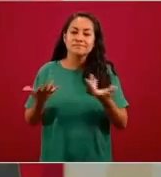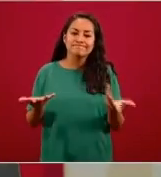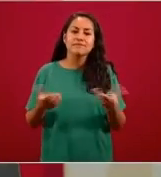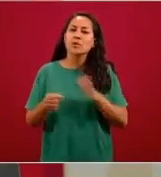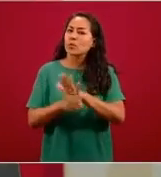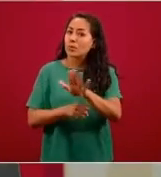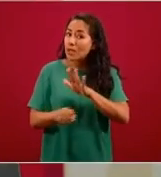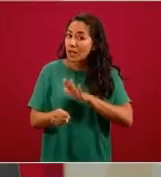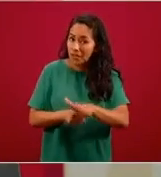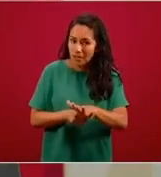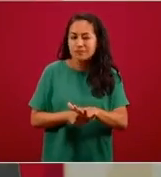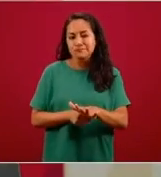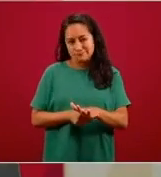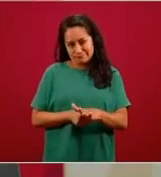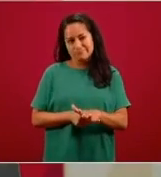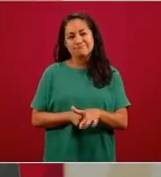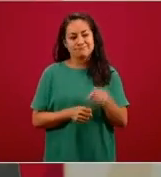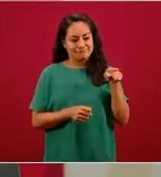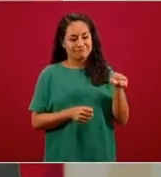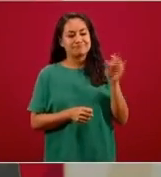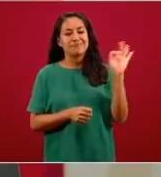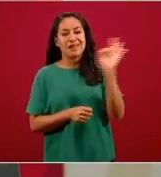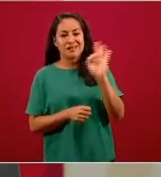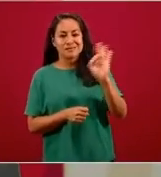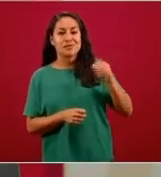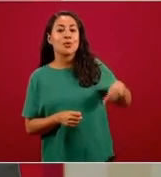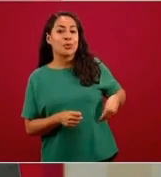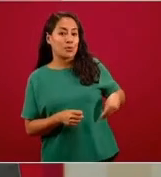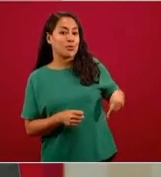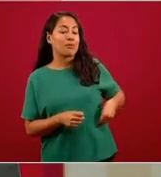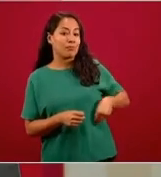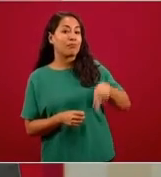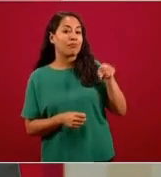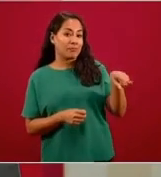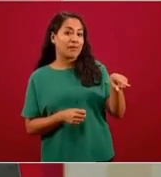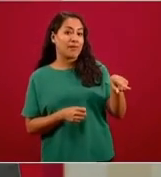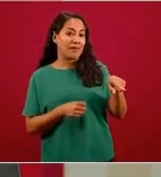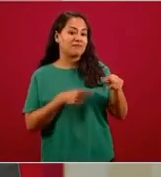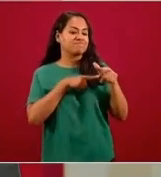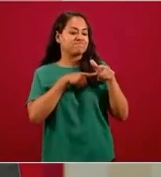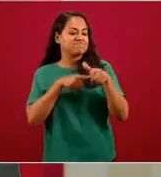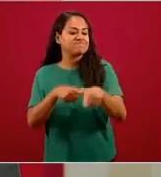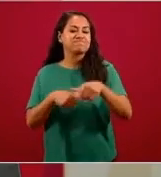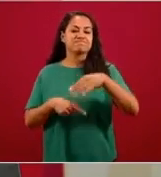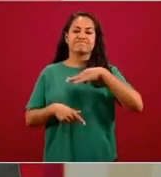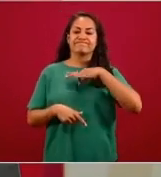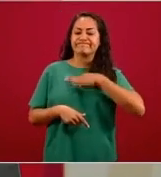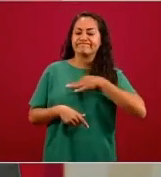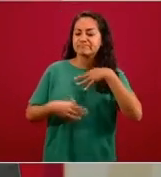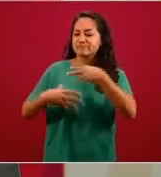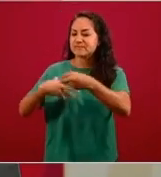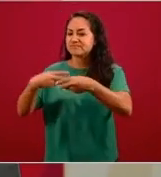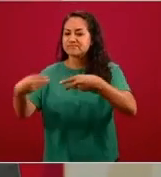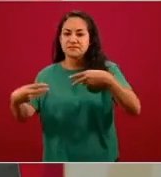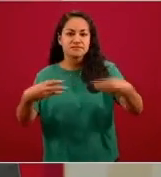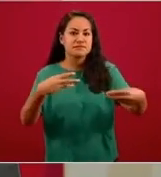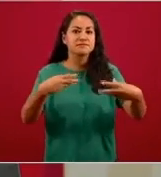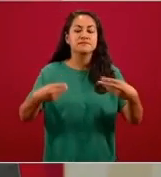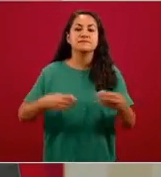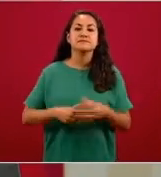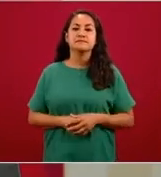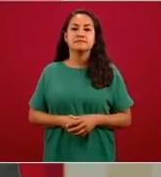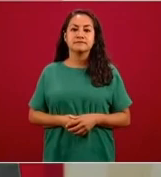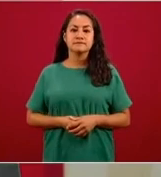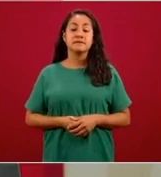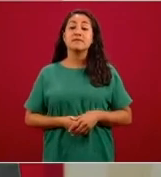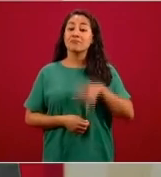saying that the only contribution, I'm saying one of them is that this behavior of these companies is